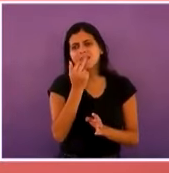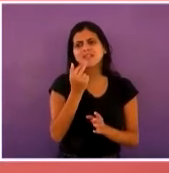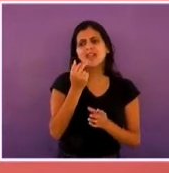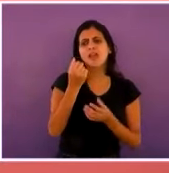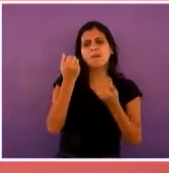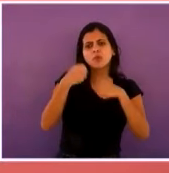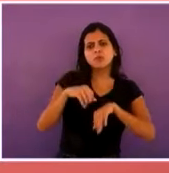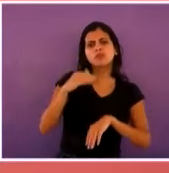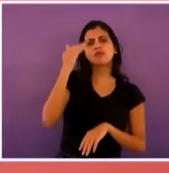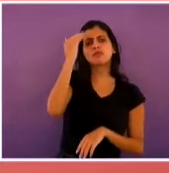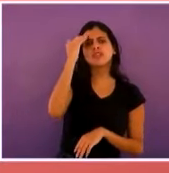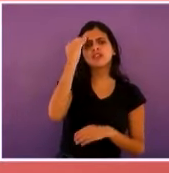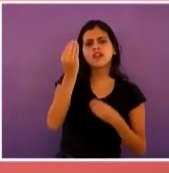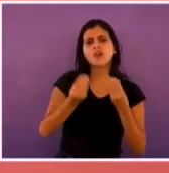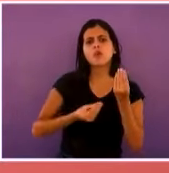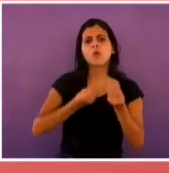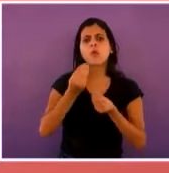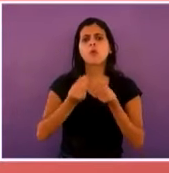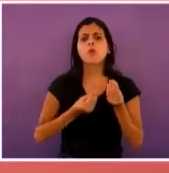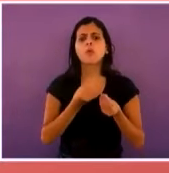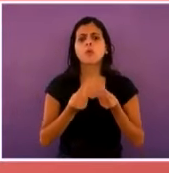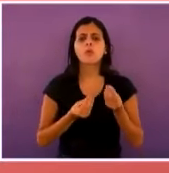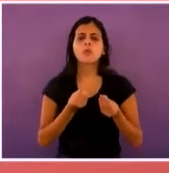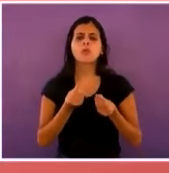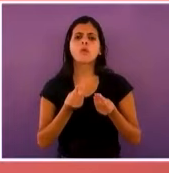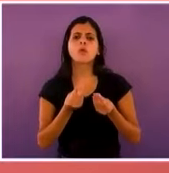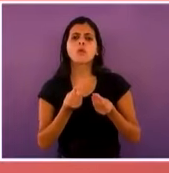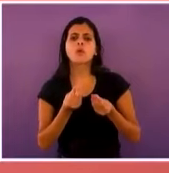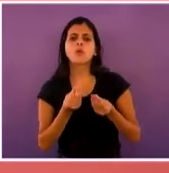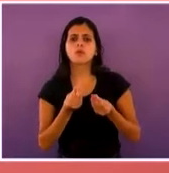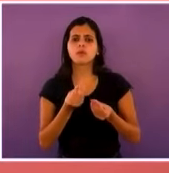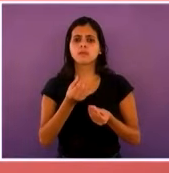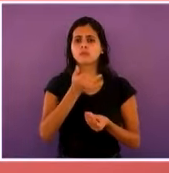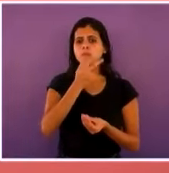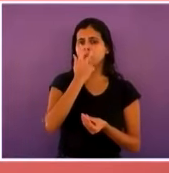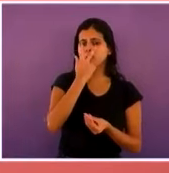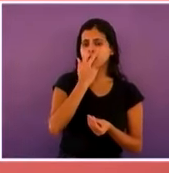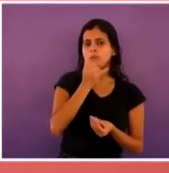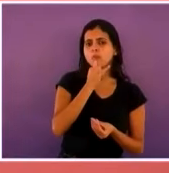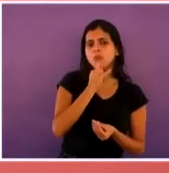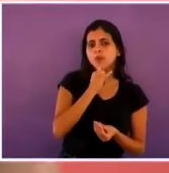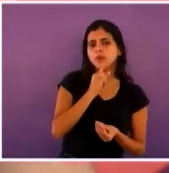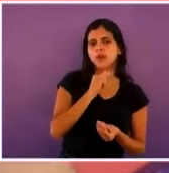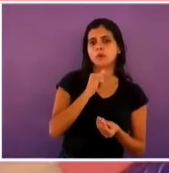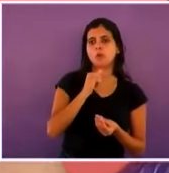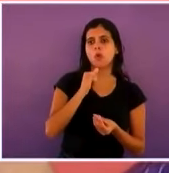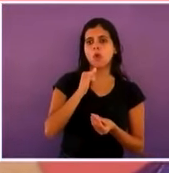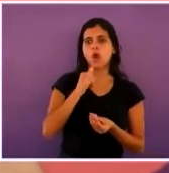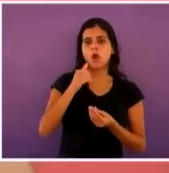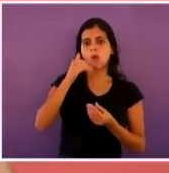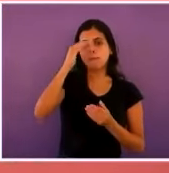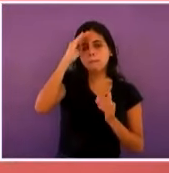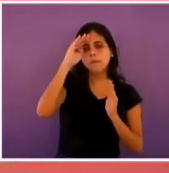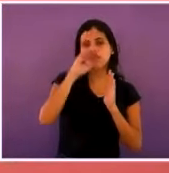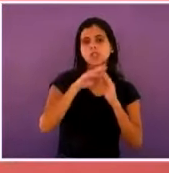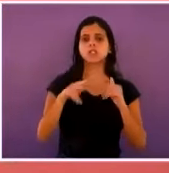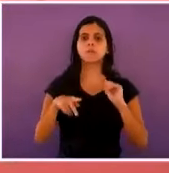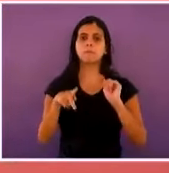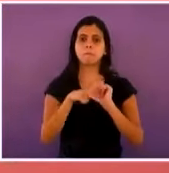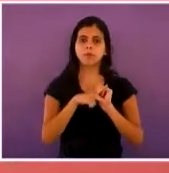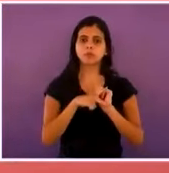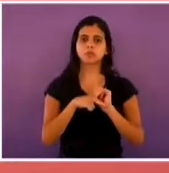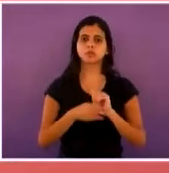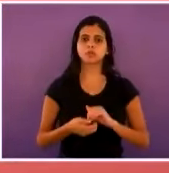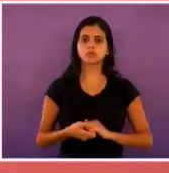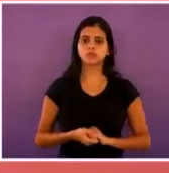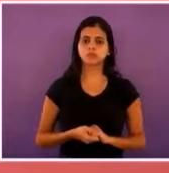entendida ao ver como a praça de São Pedro, ela é construída. At times architects are